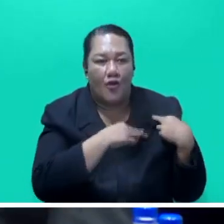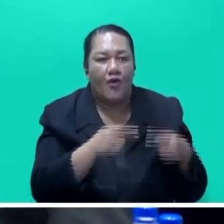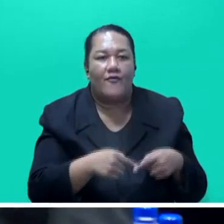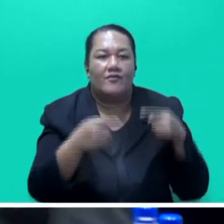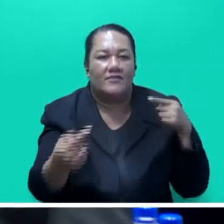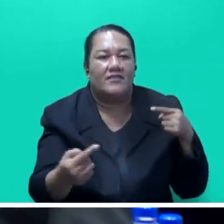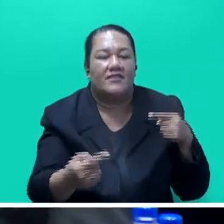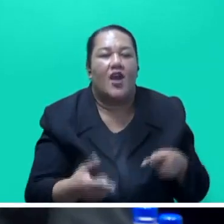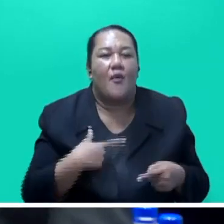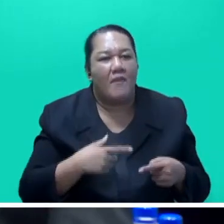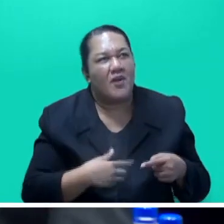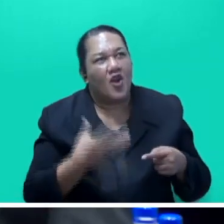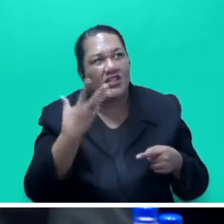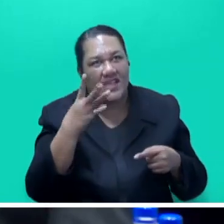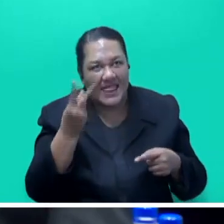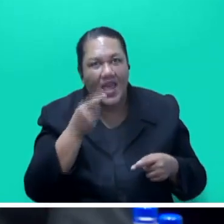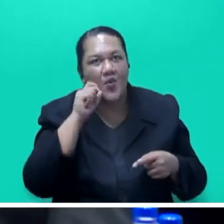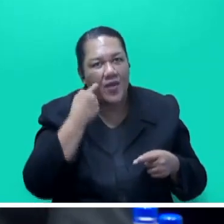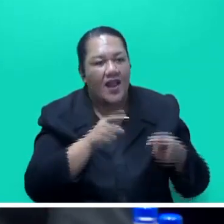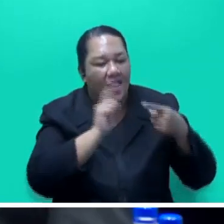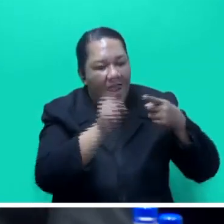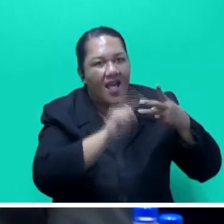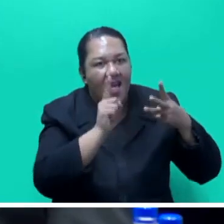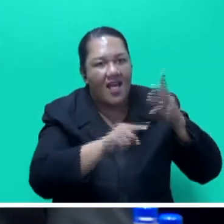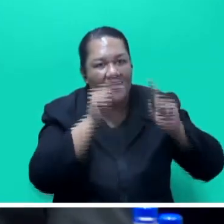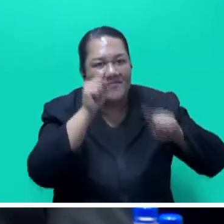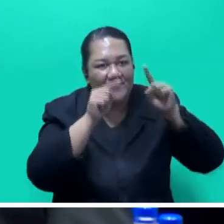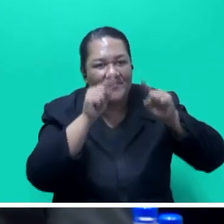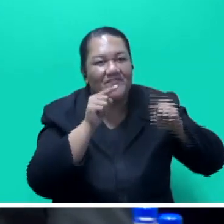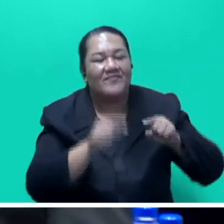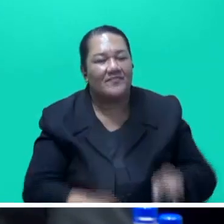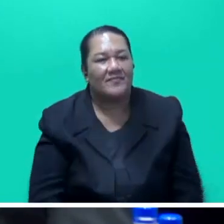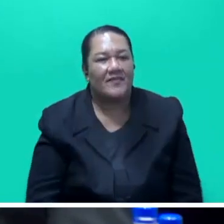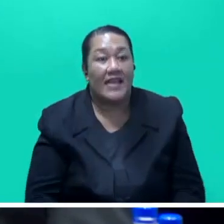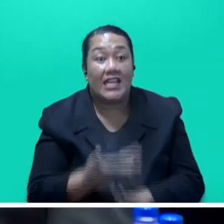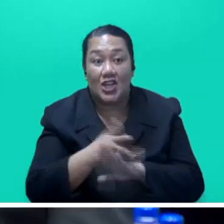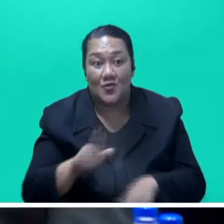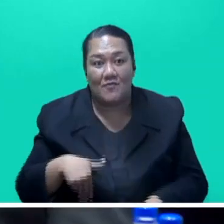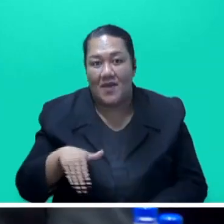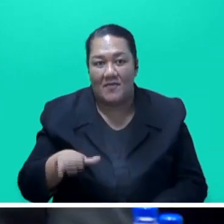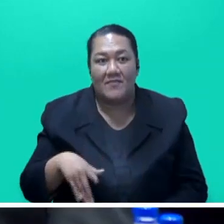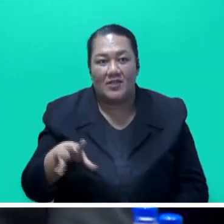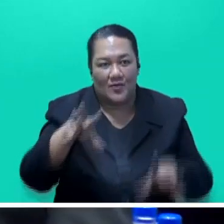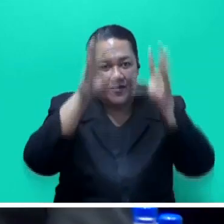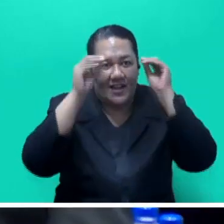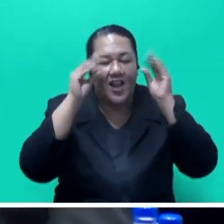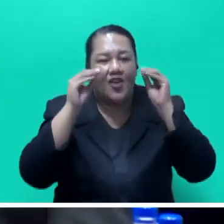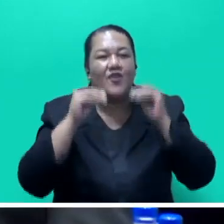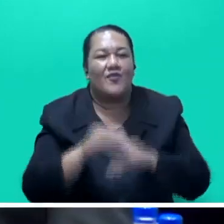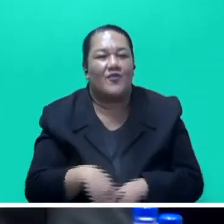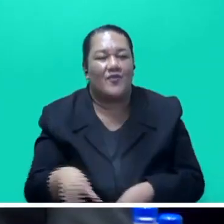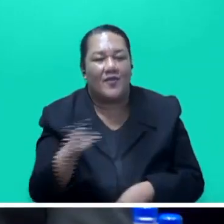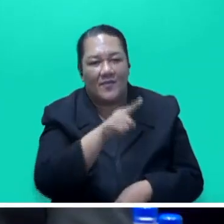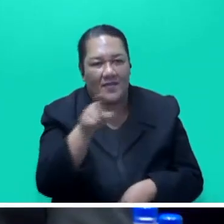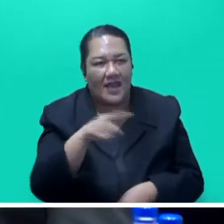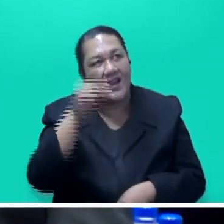the honourable members on the other side and those new members would learn and